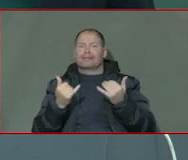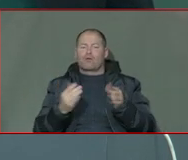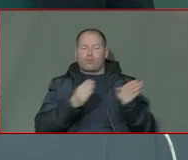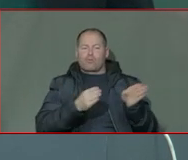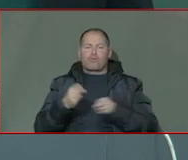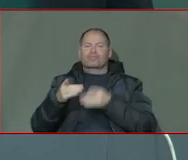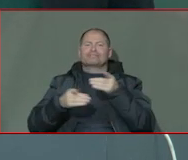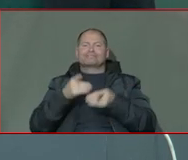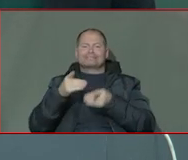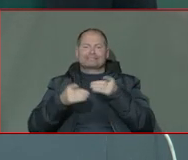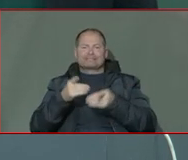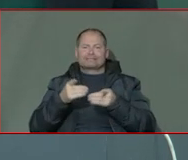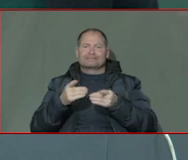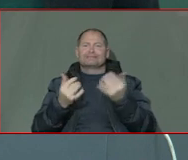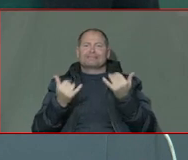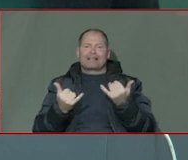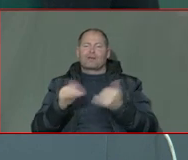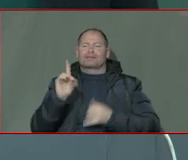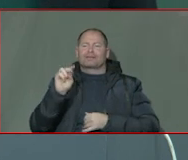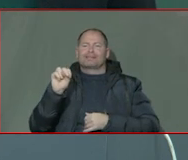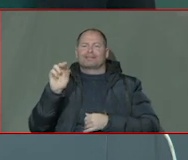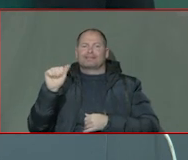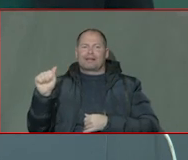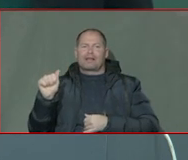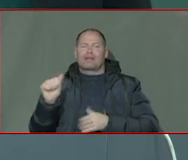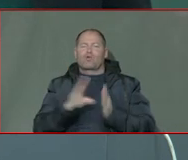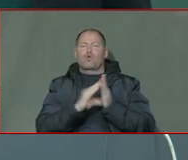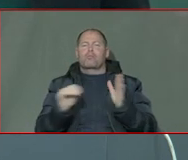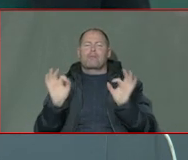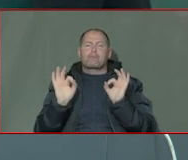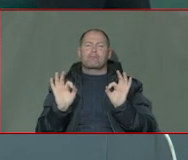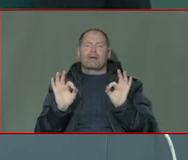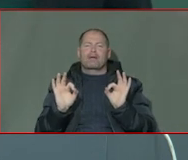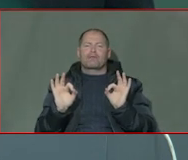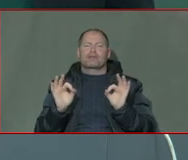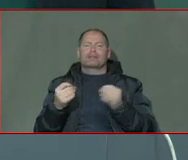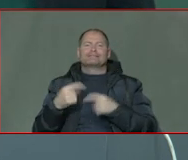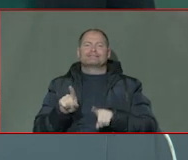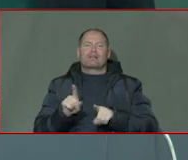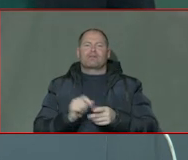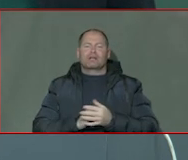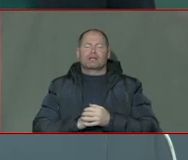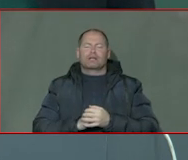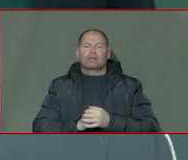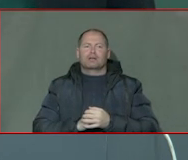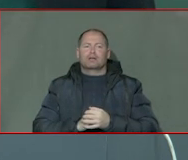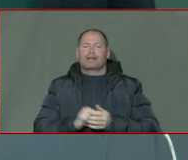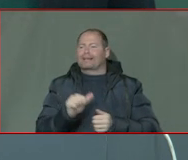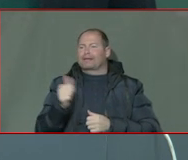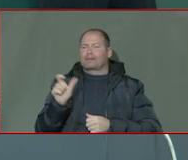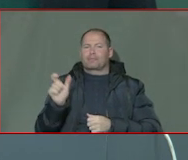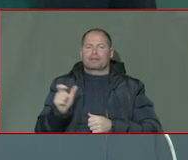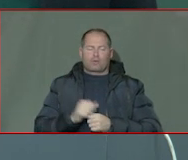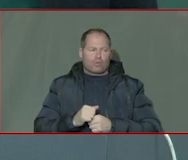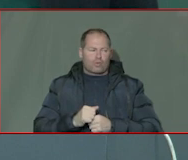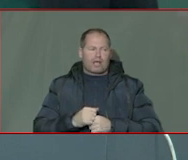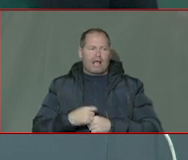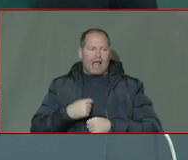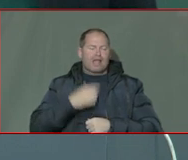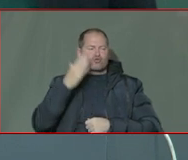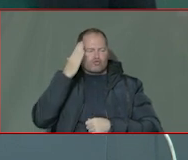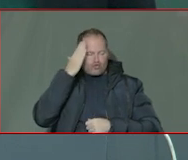process where the DNA makes an identical copy of itself. And then someone will be like, oh, now I know